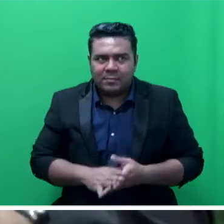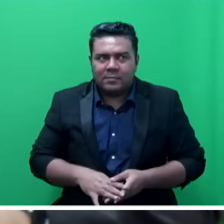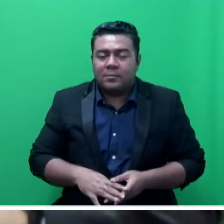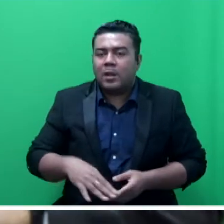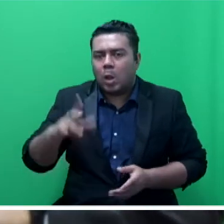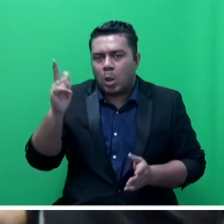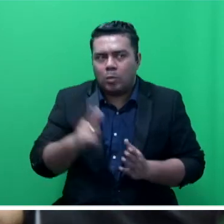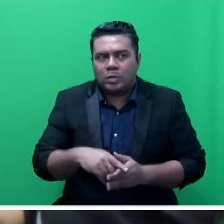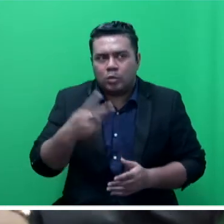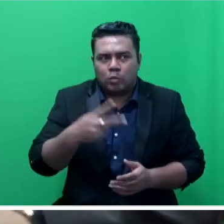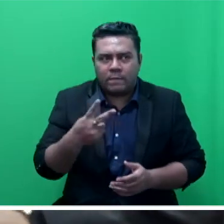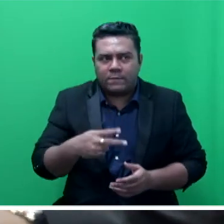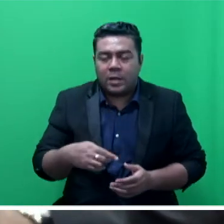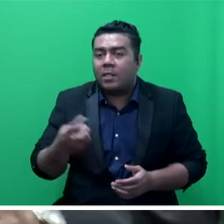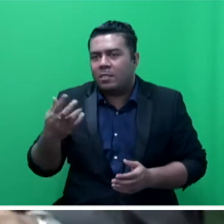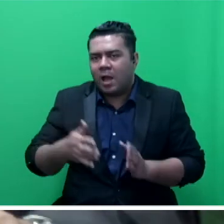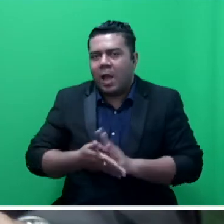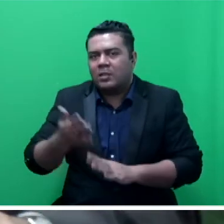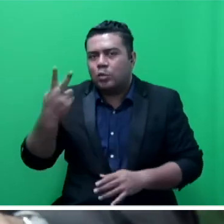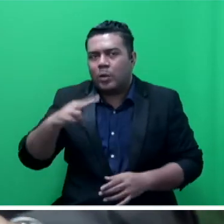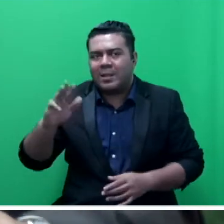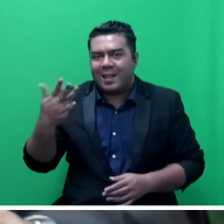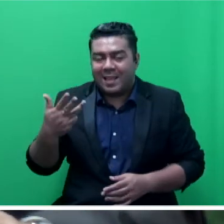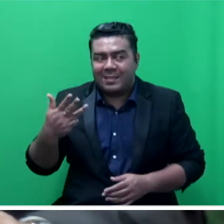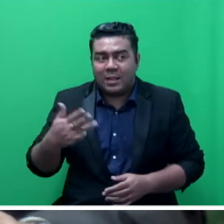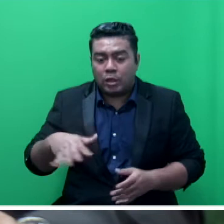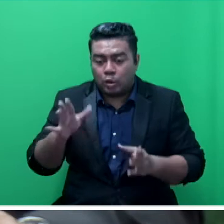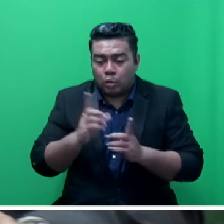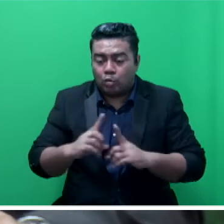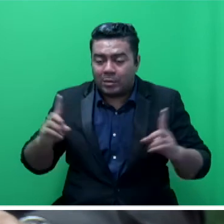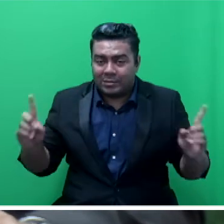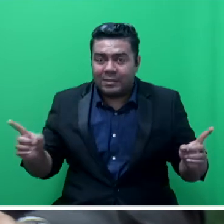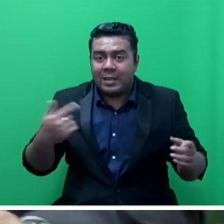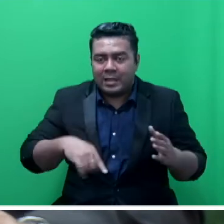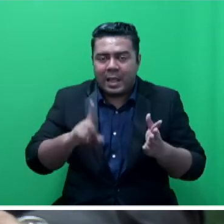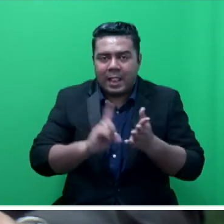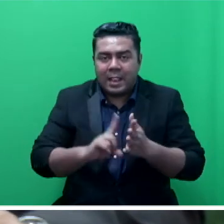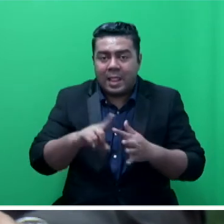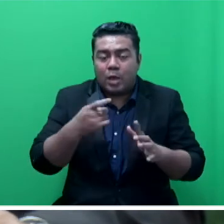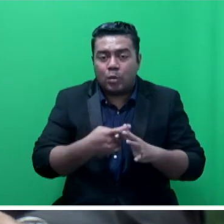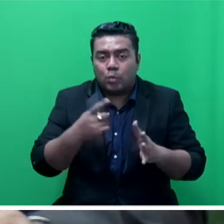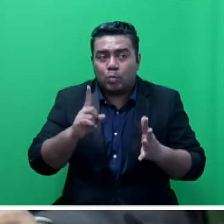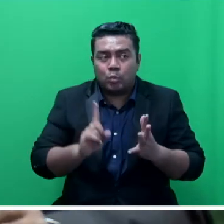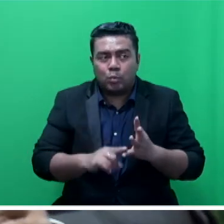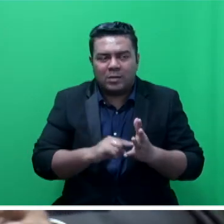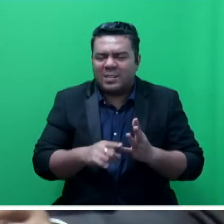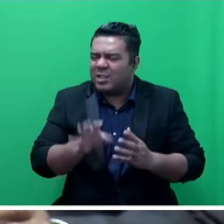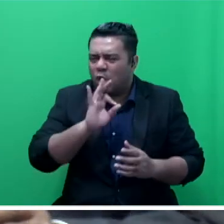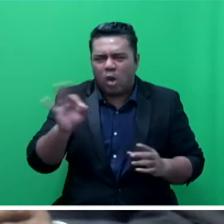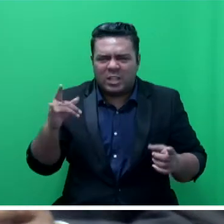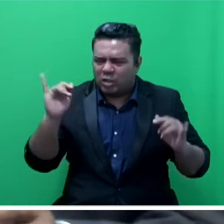12, and the highest is 29. The issue of social distancing in Lekutu District School is a